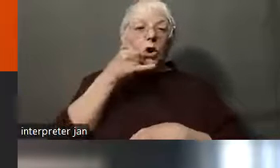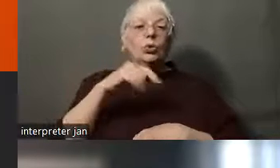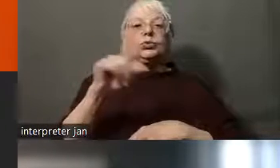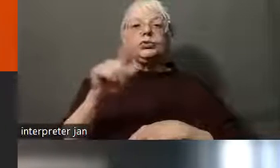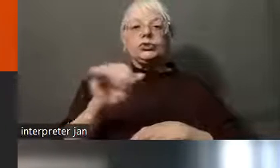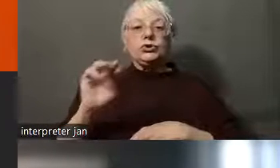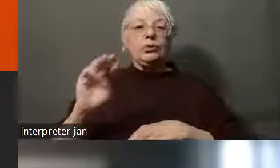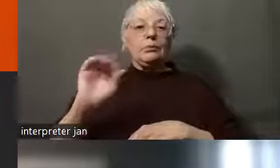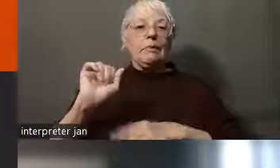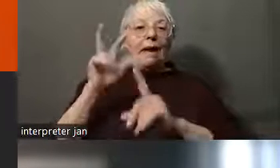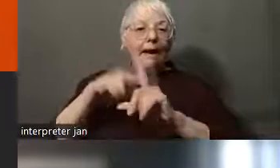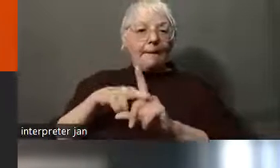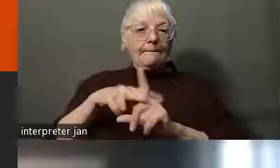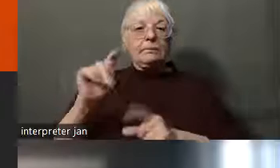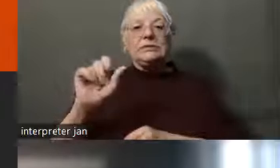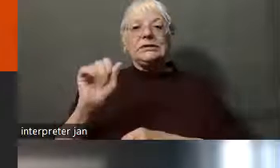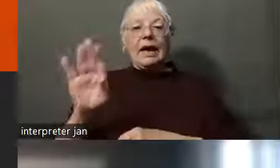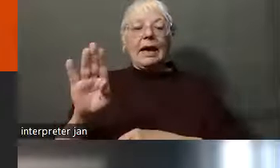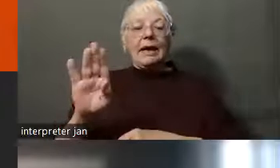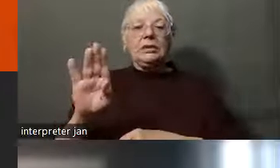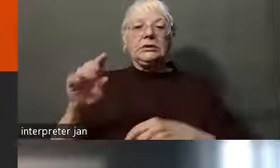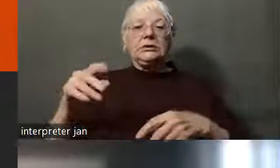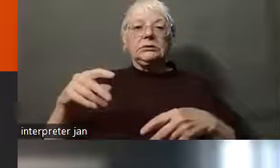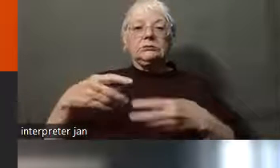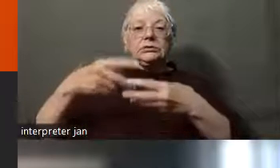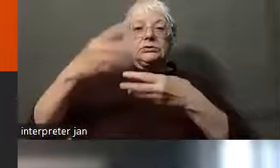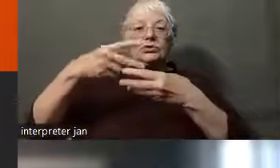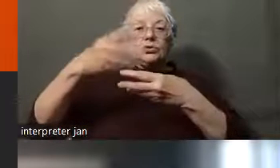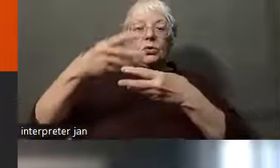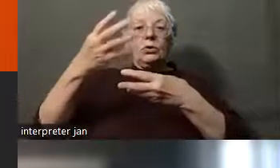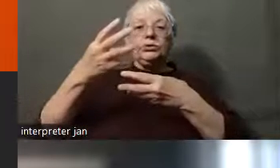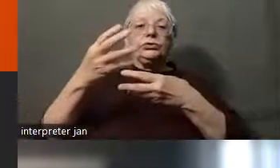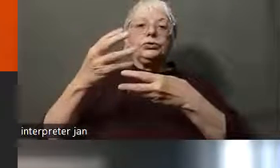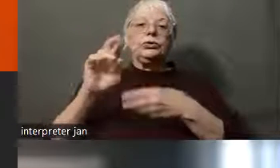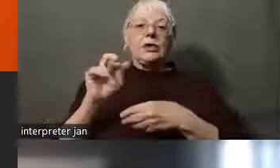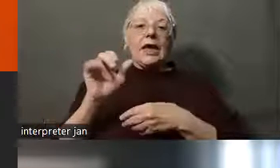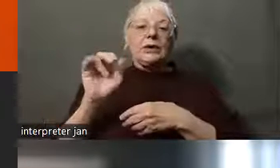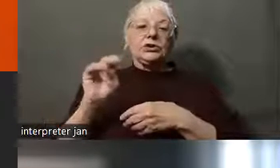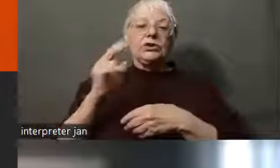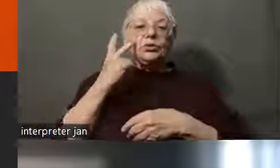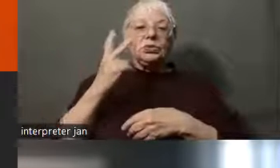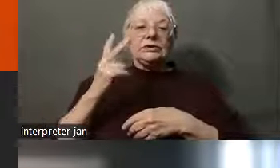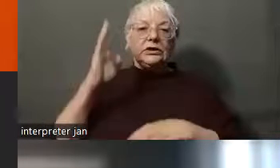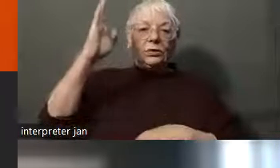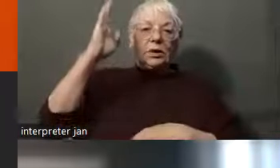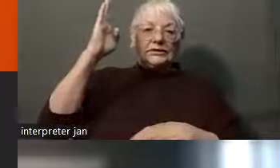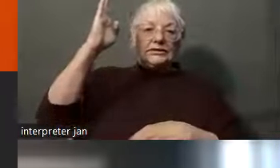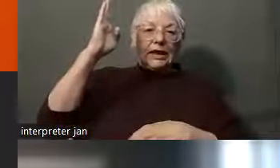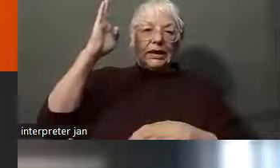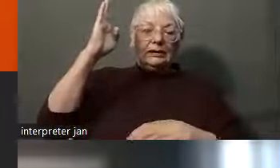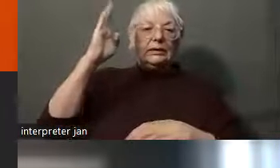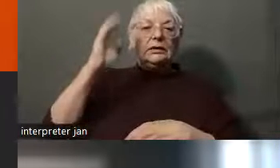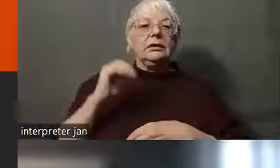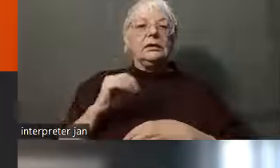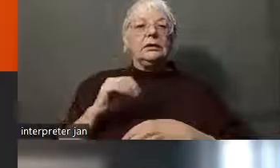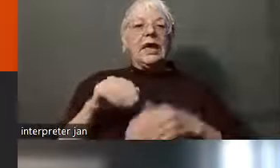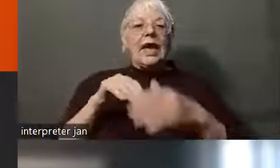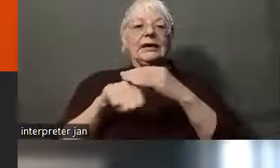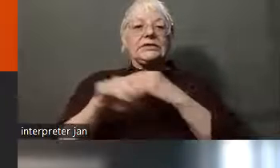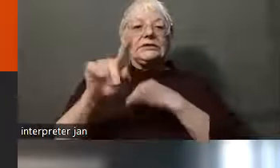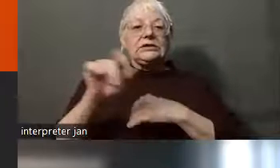bottom tab, you can scroll to reactions and you will see the raised hand feature. When accessing Zoom